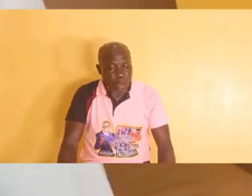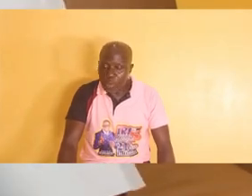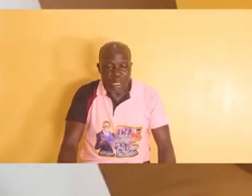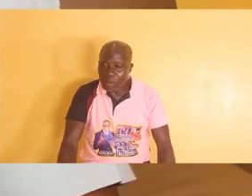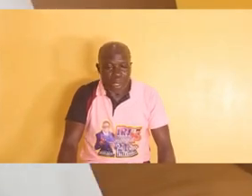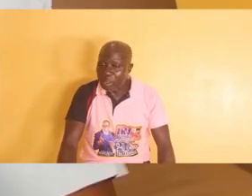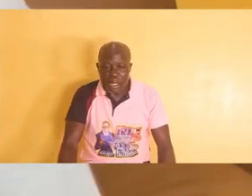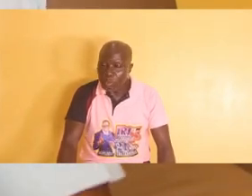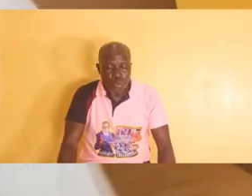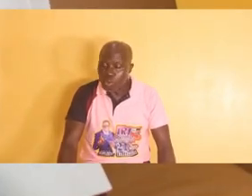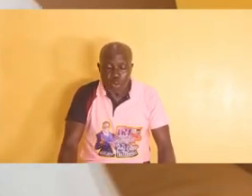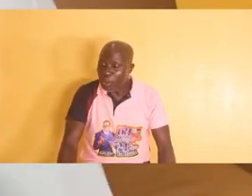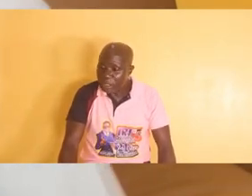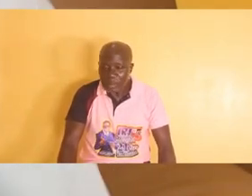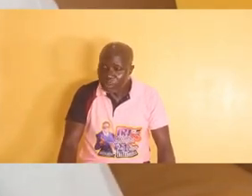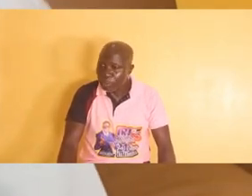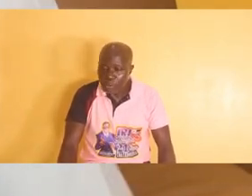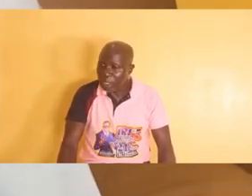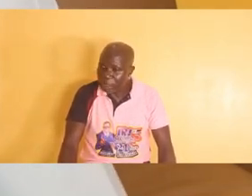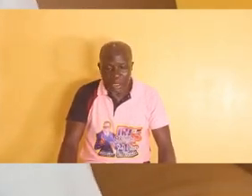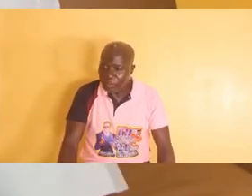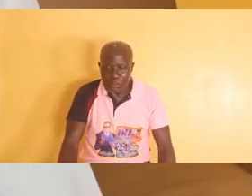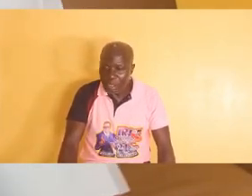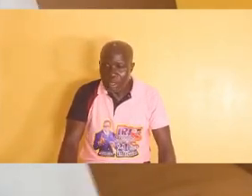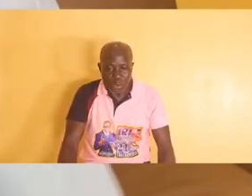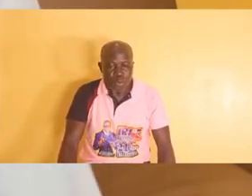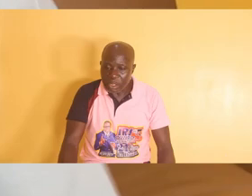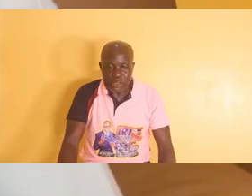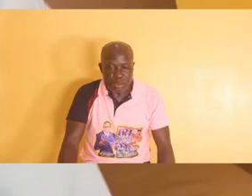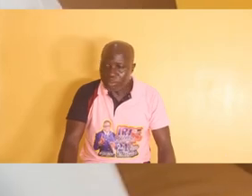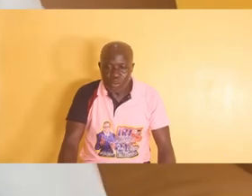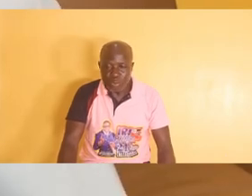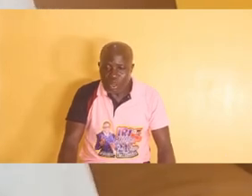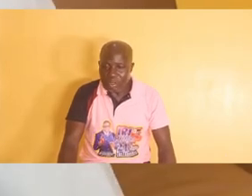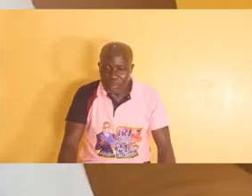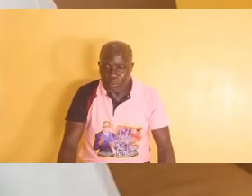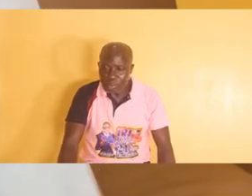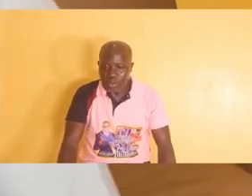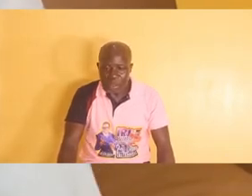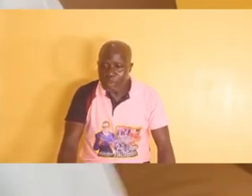Oh, God,